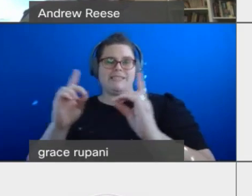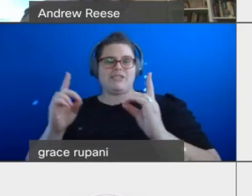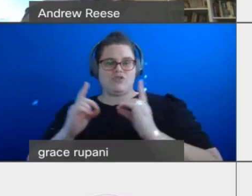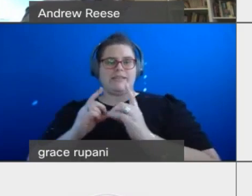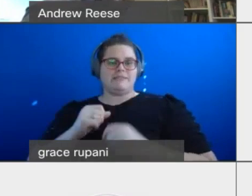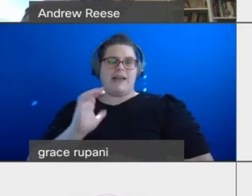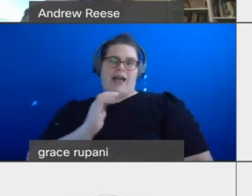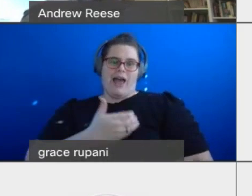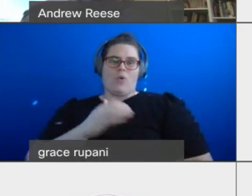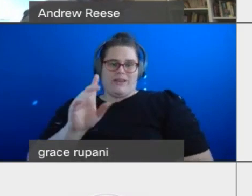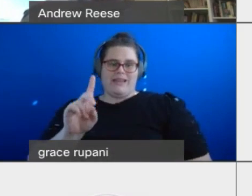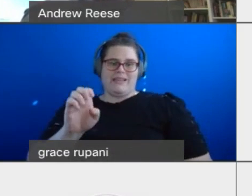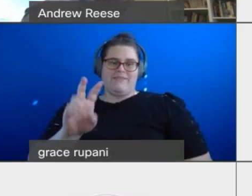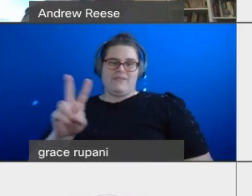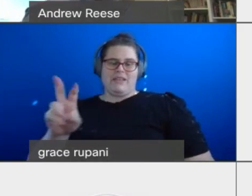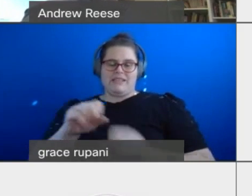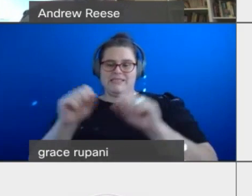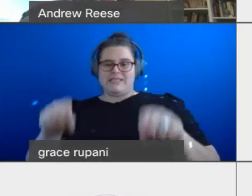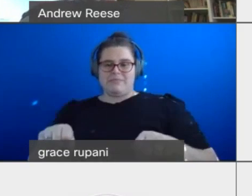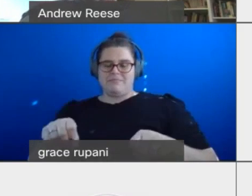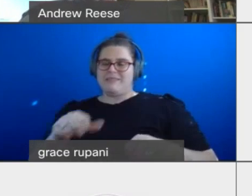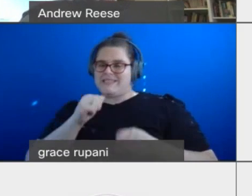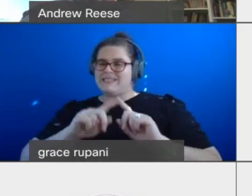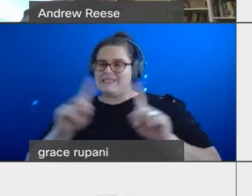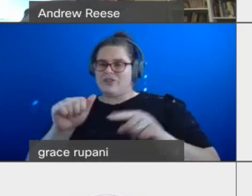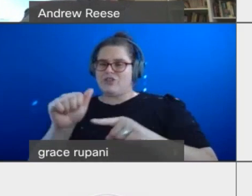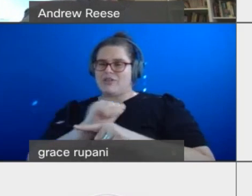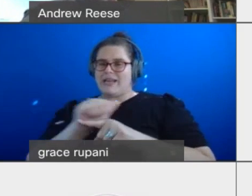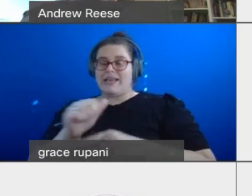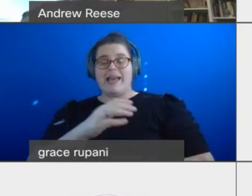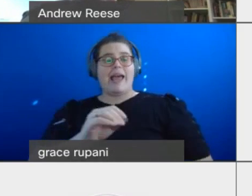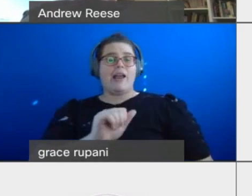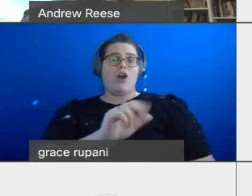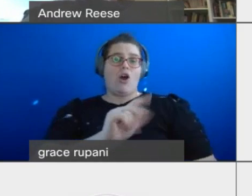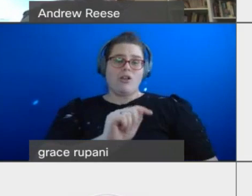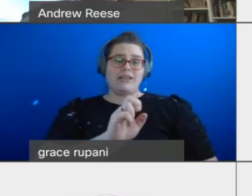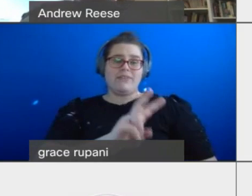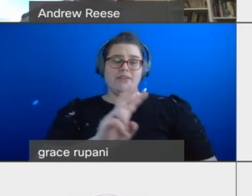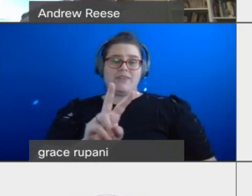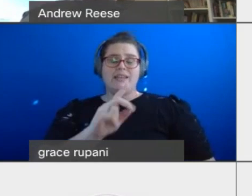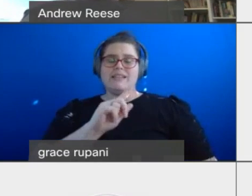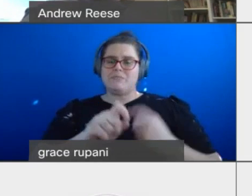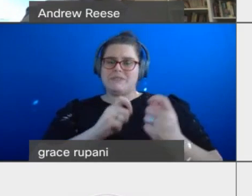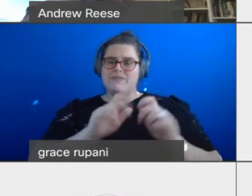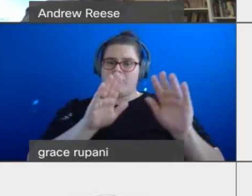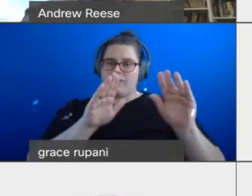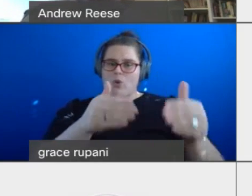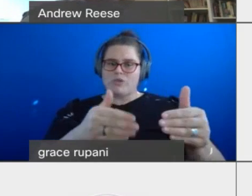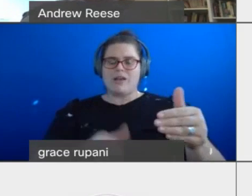system. And primarily what alt EVV has to focus on is aggregator